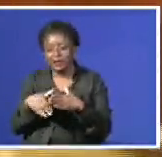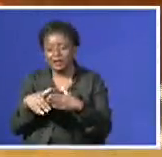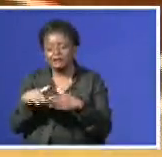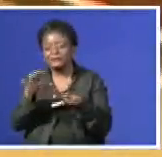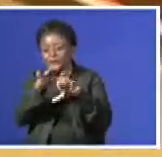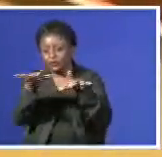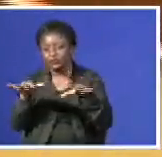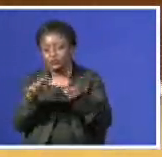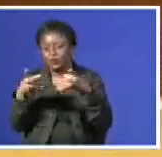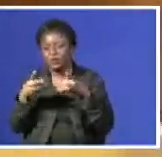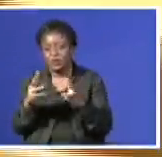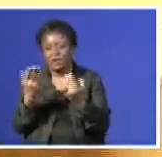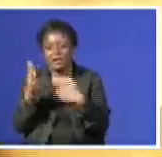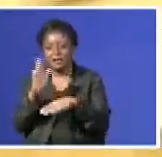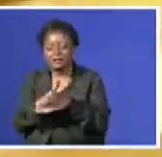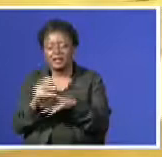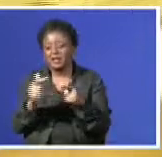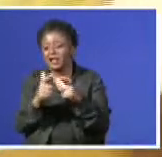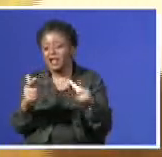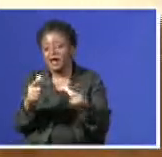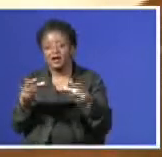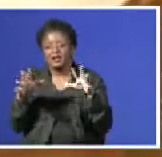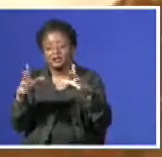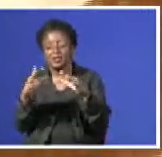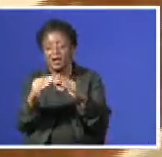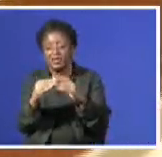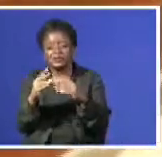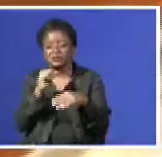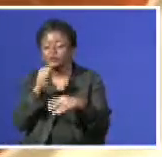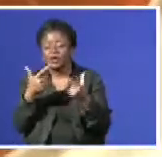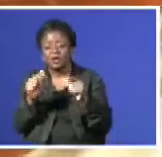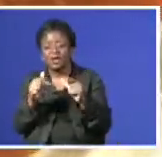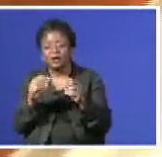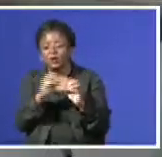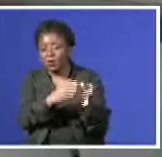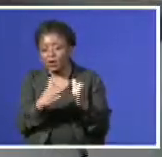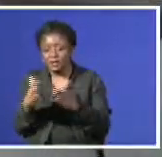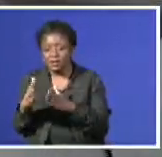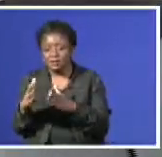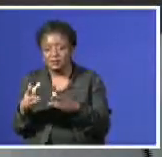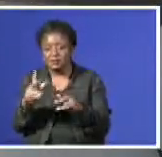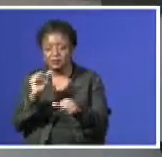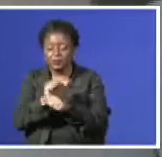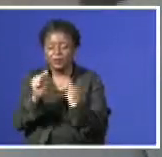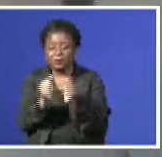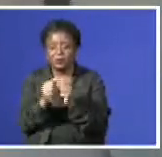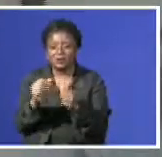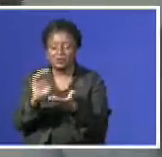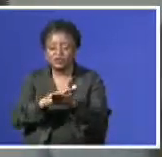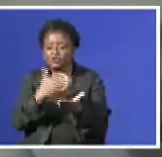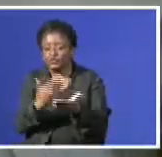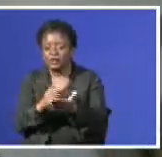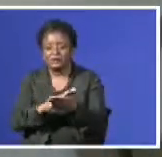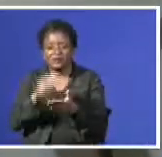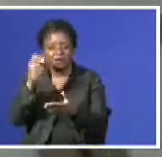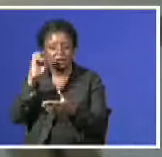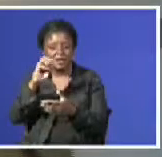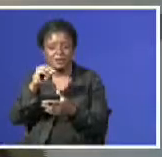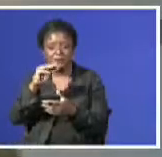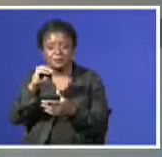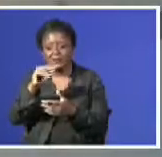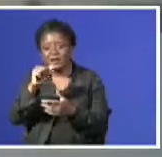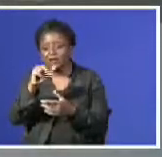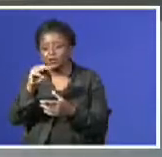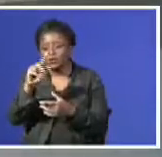Julian Believe. And while large gatherings are not permitted, organizers teamed up with Chef Emmanuel Manny Gibson for a delectable